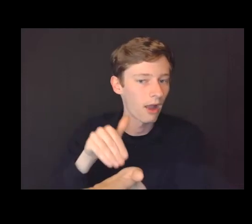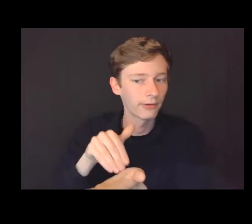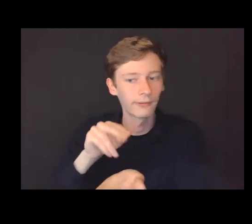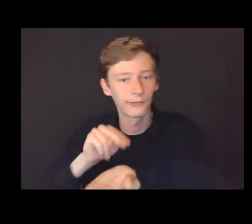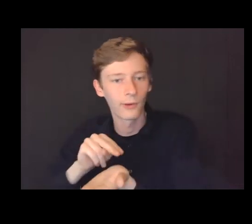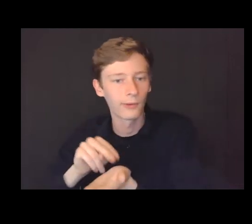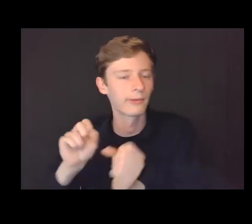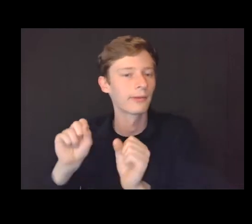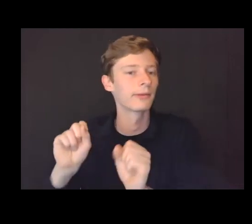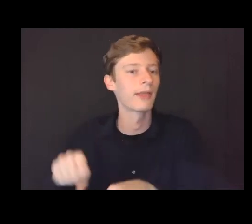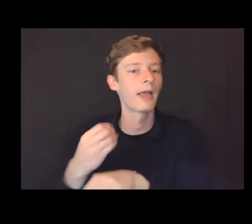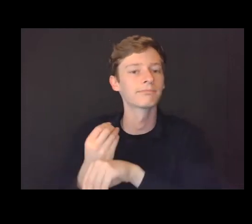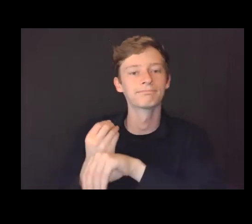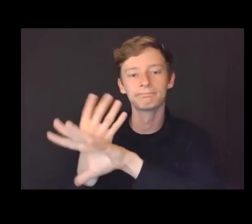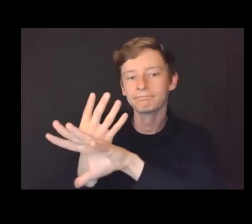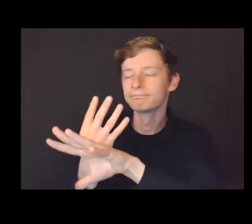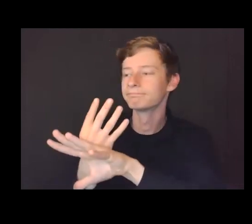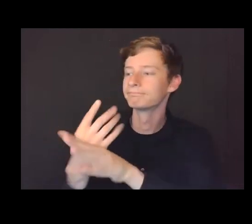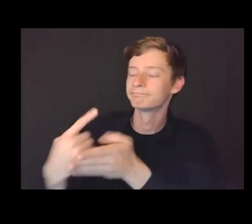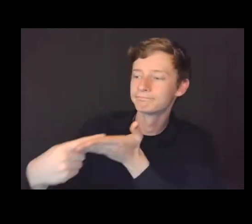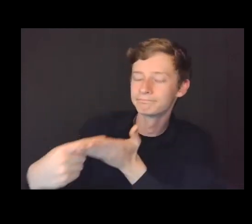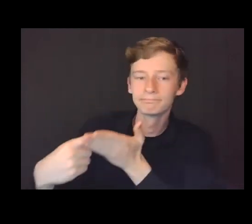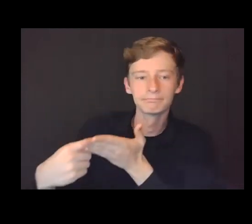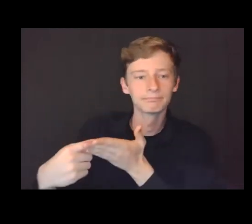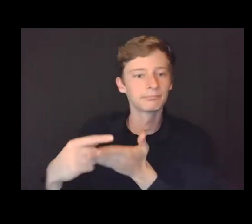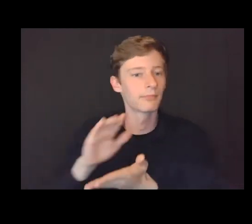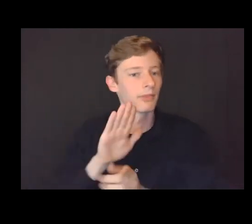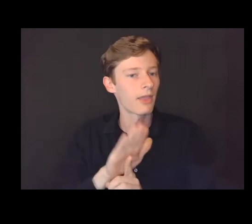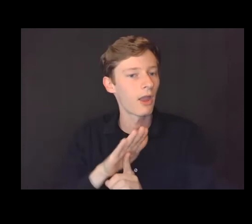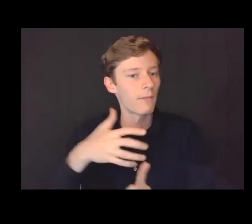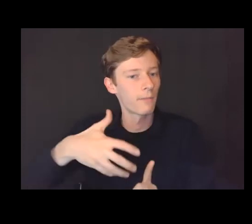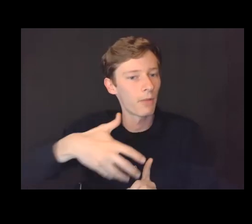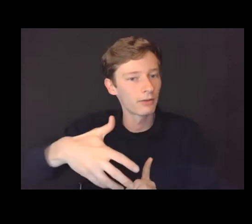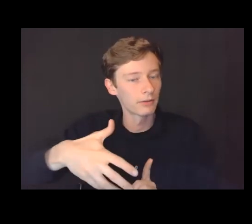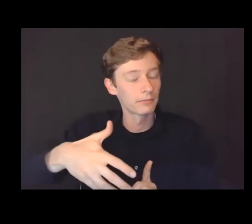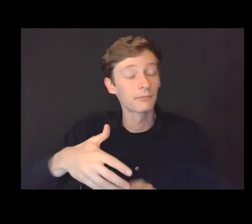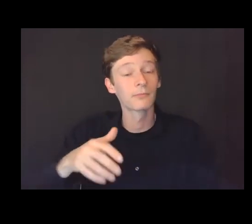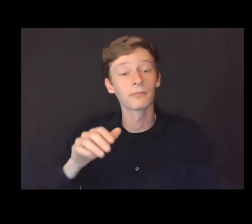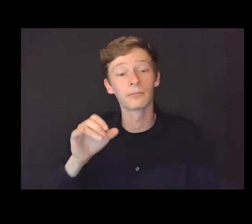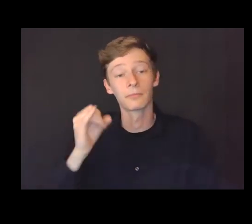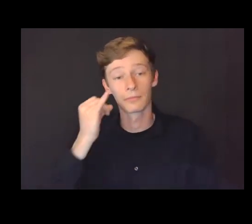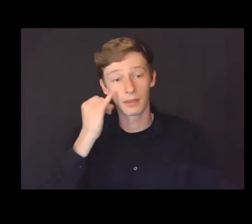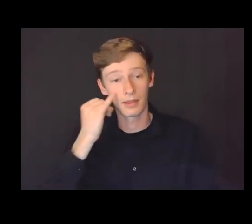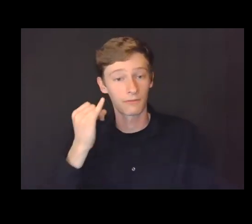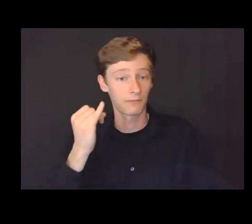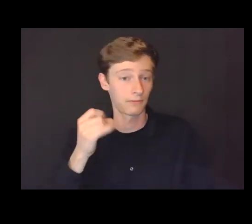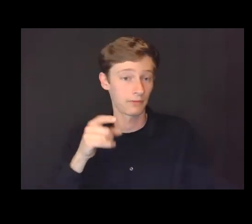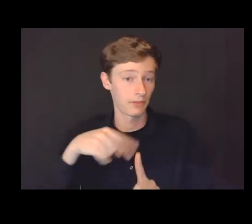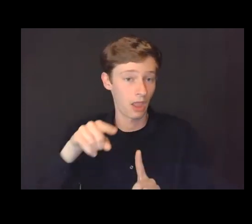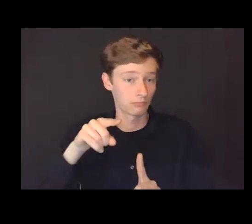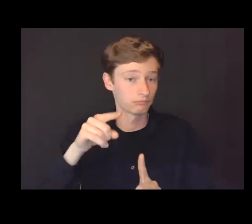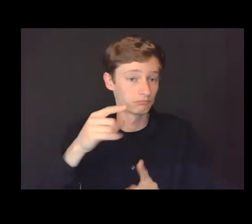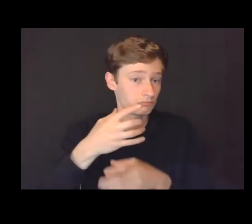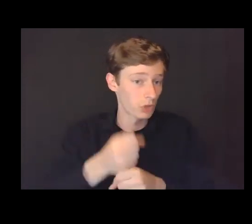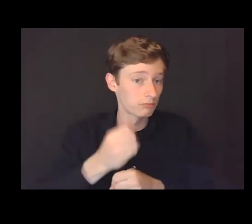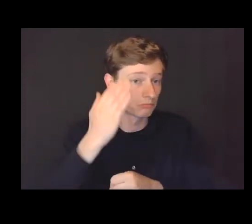about their pregnancy, and as long as they're, you know, confident around the dating and their pregnancy, they can